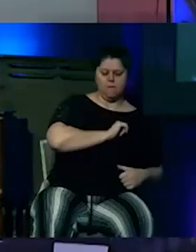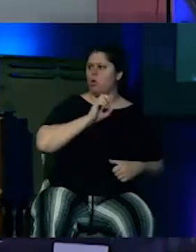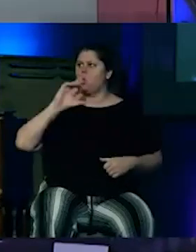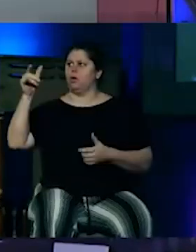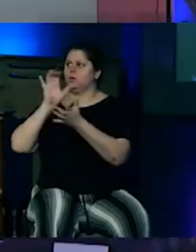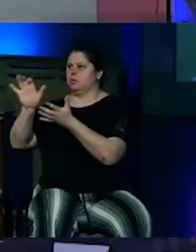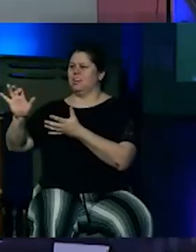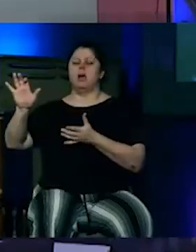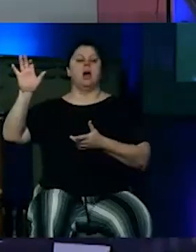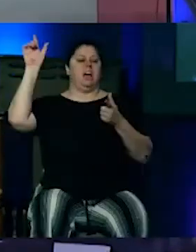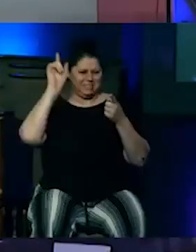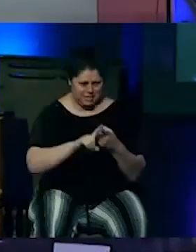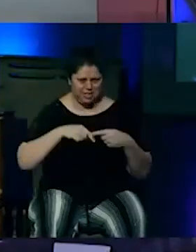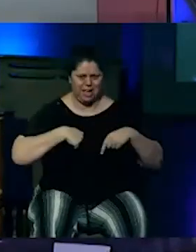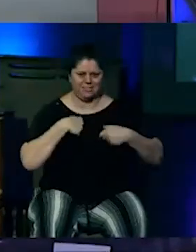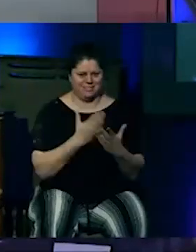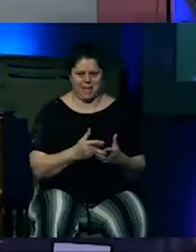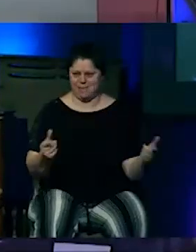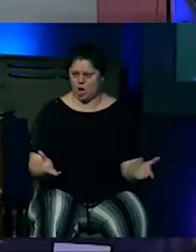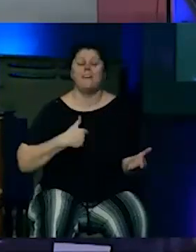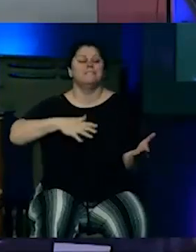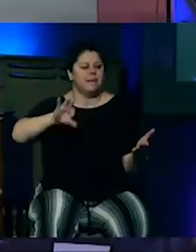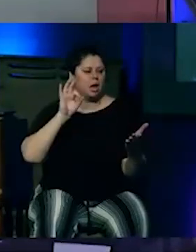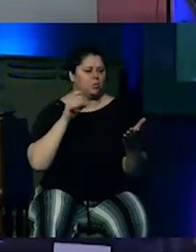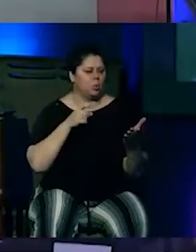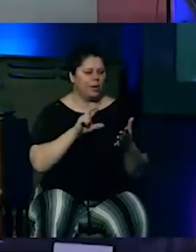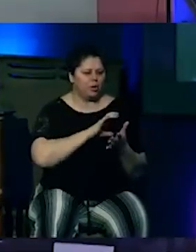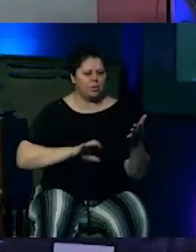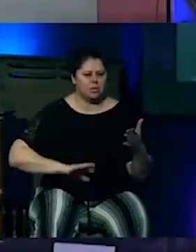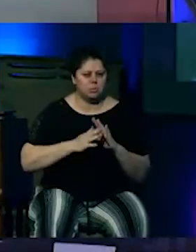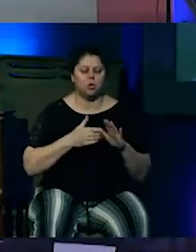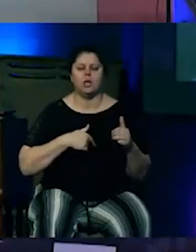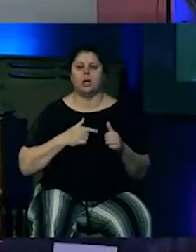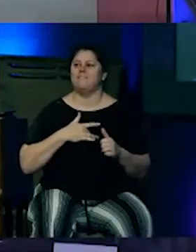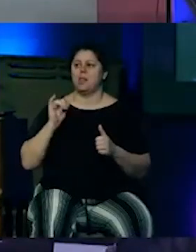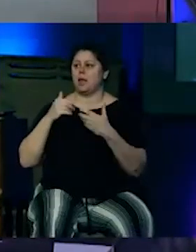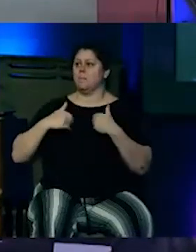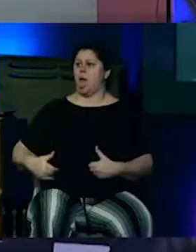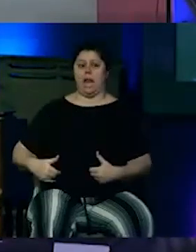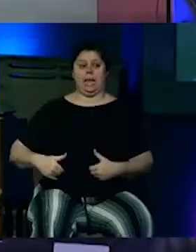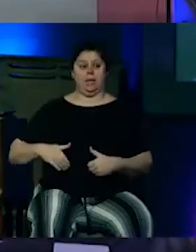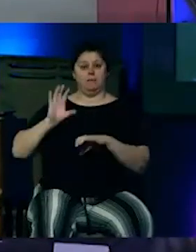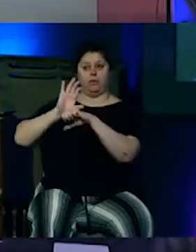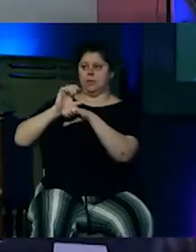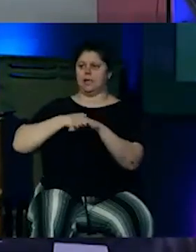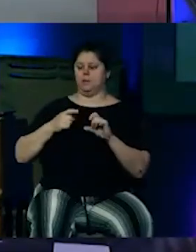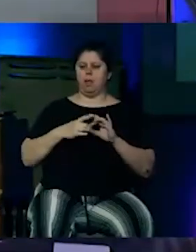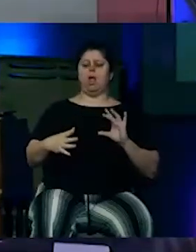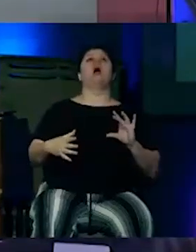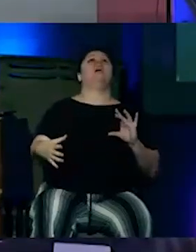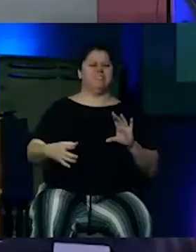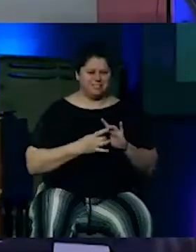until I came here and until I found the queer Christian community and I was able to reattach to the body. So this is kind of a